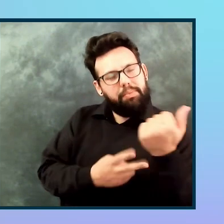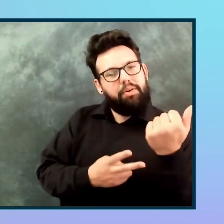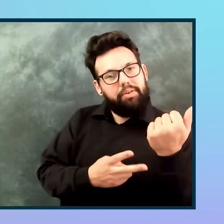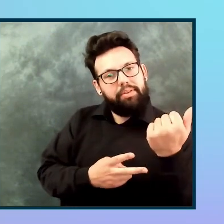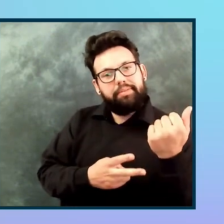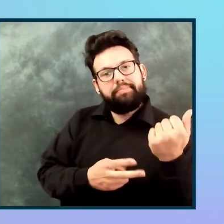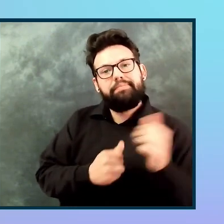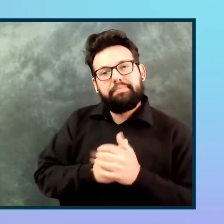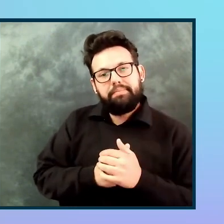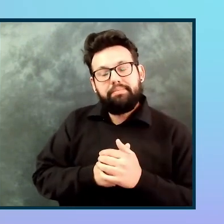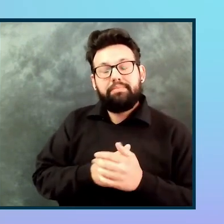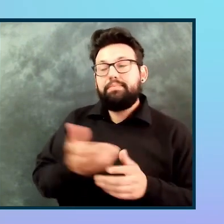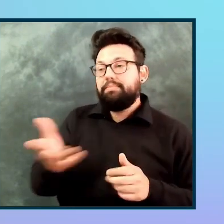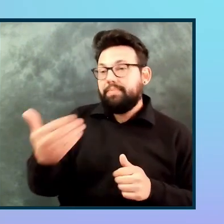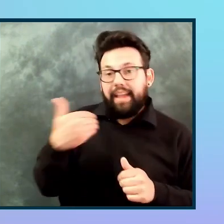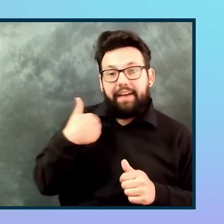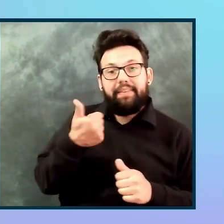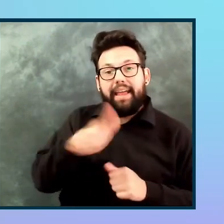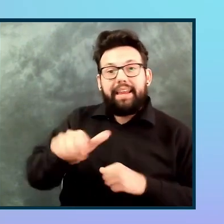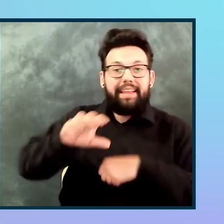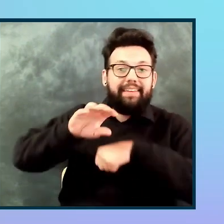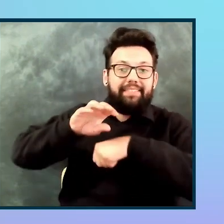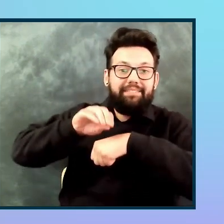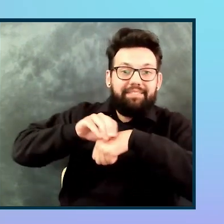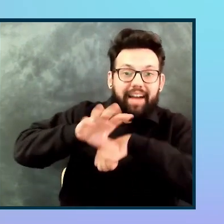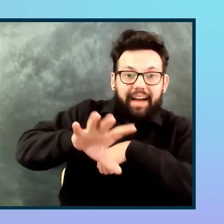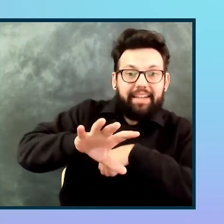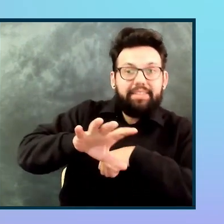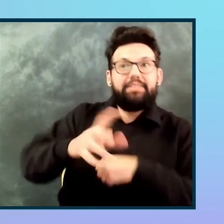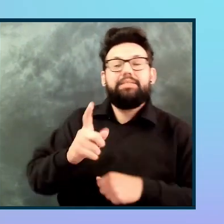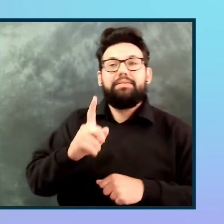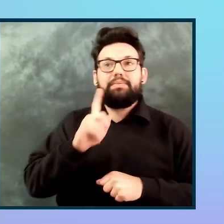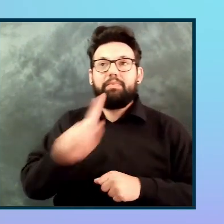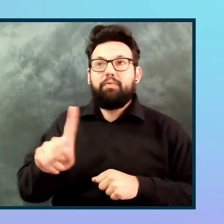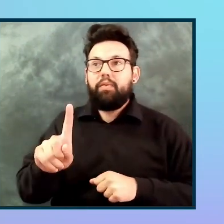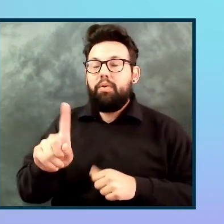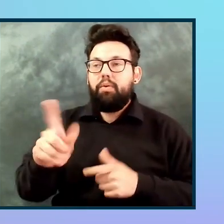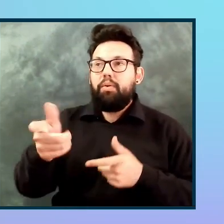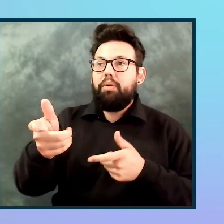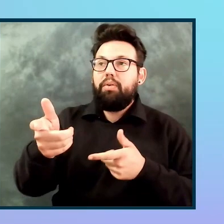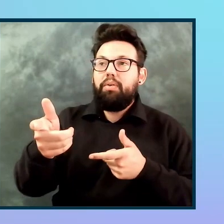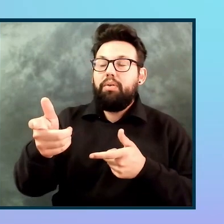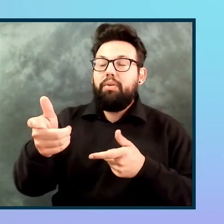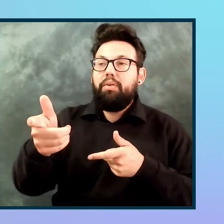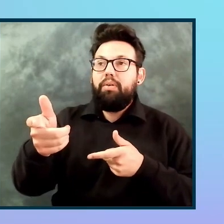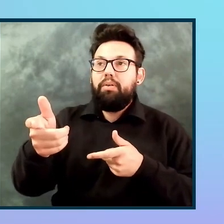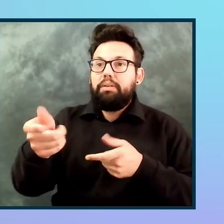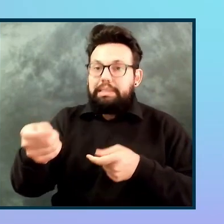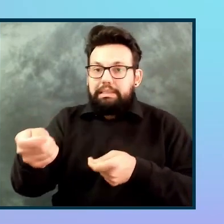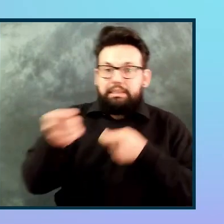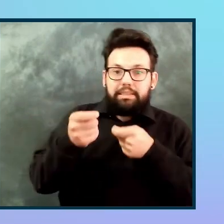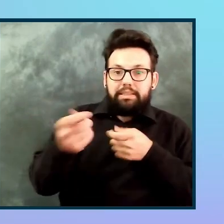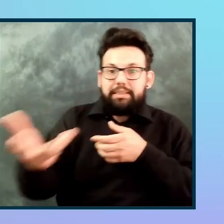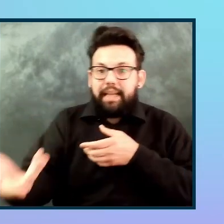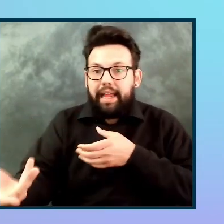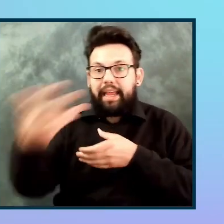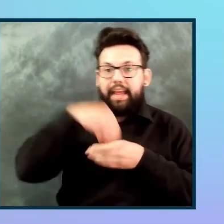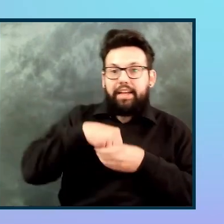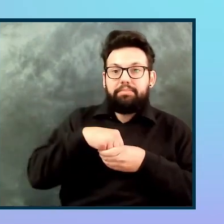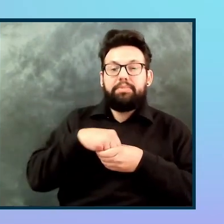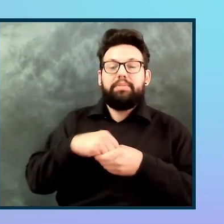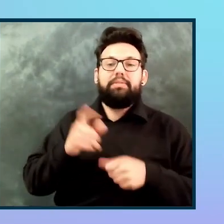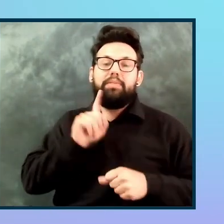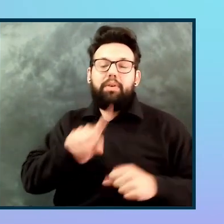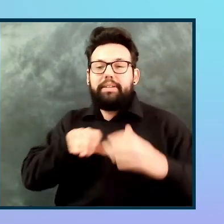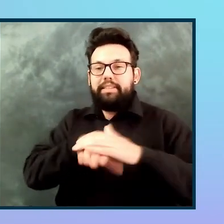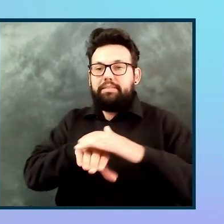do you have advice on getting engagement and participation in accessibility across all departments in a company or